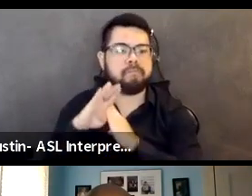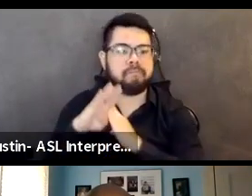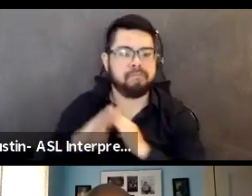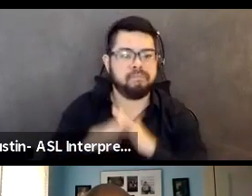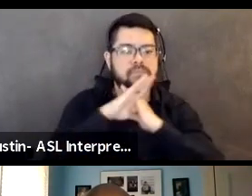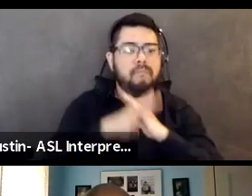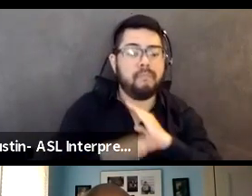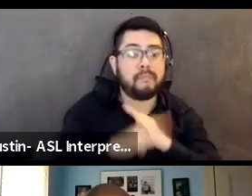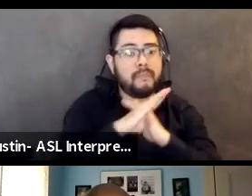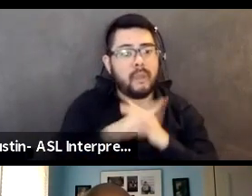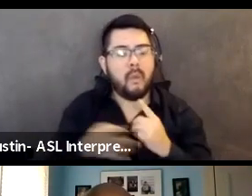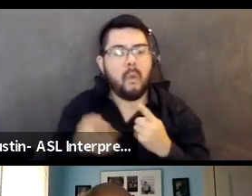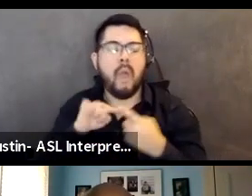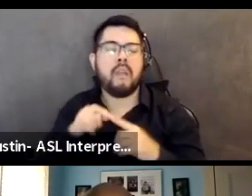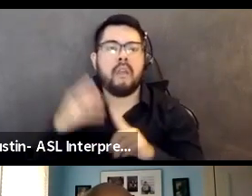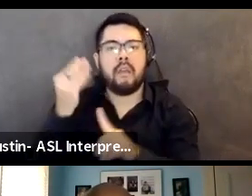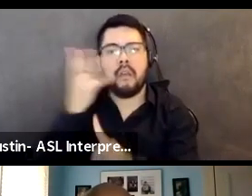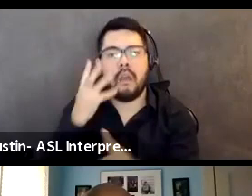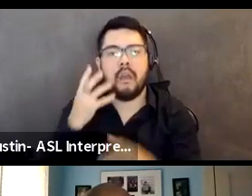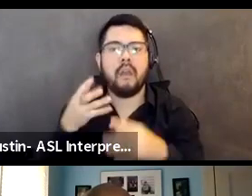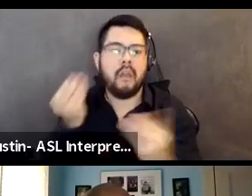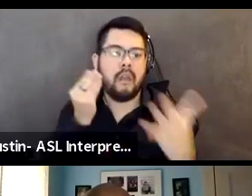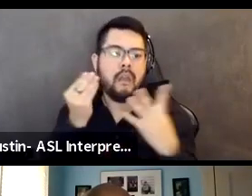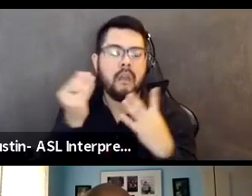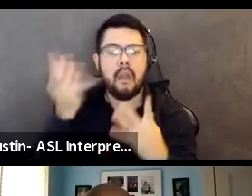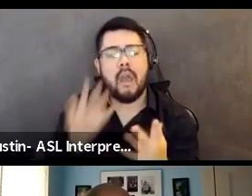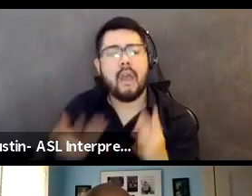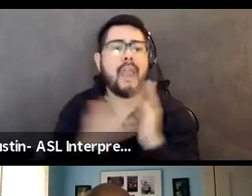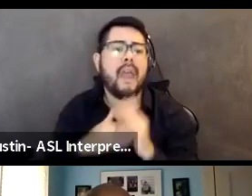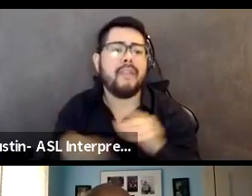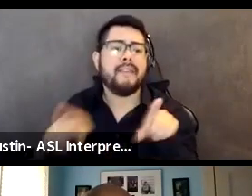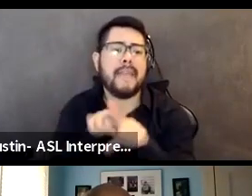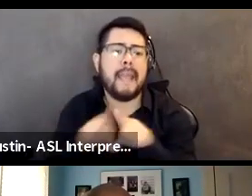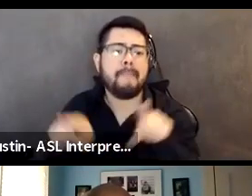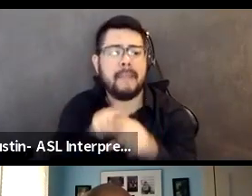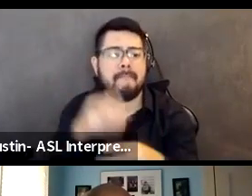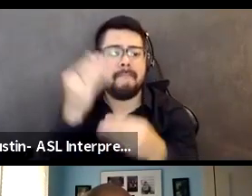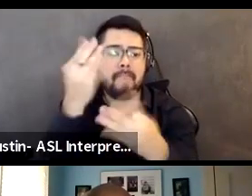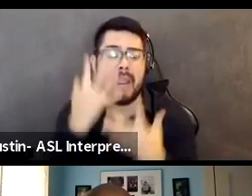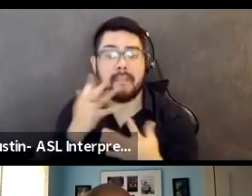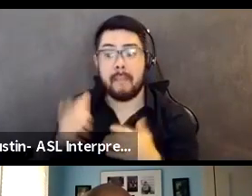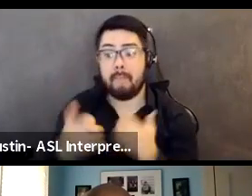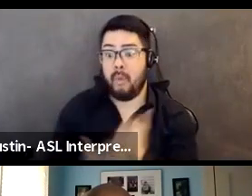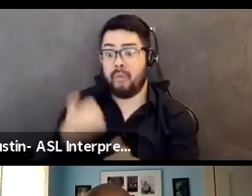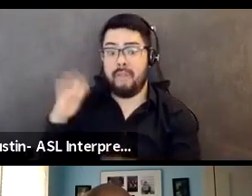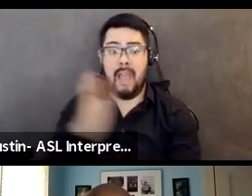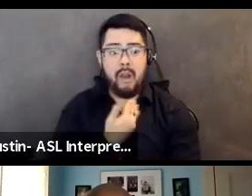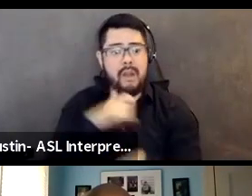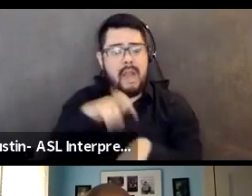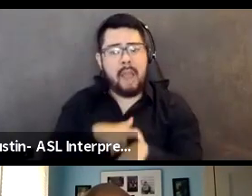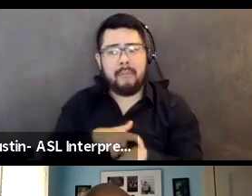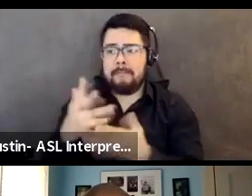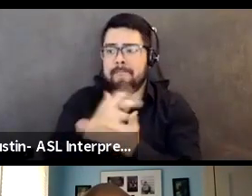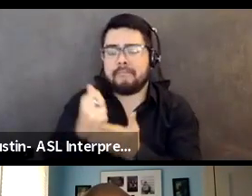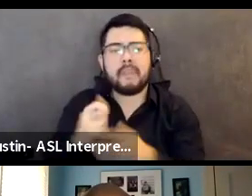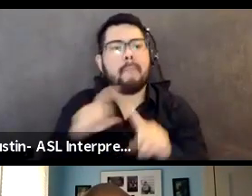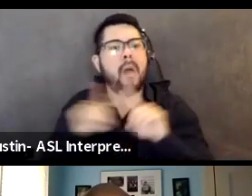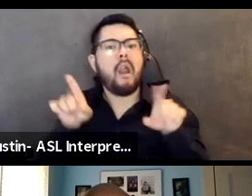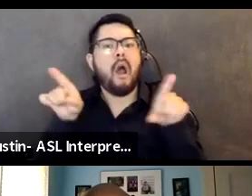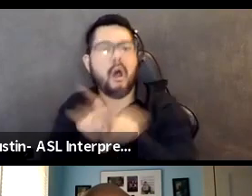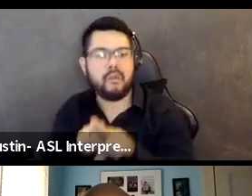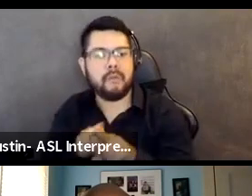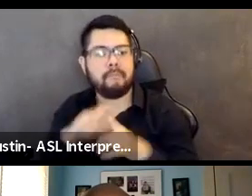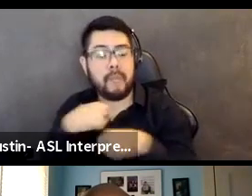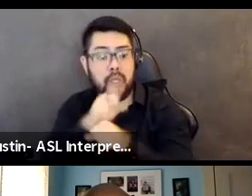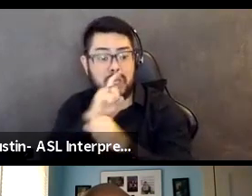useless redundant compliance mandates that will eat up all or most of your instructional leadership time but be sure to get those test scores